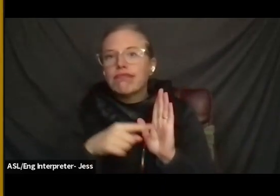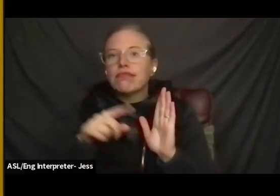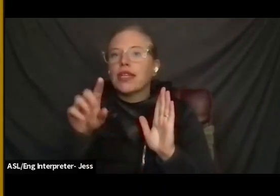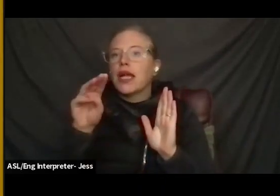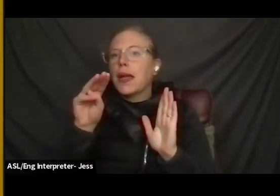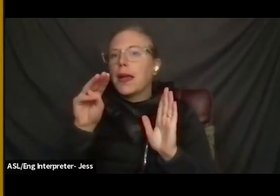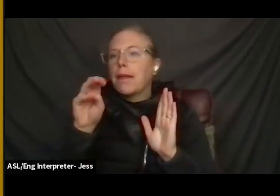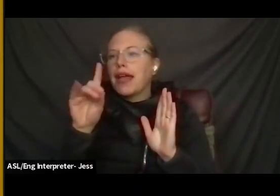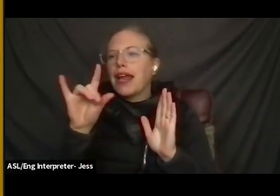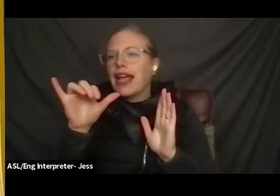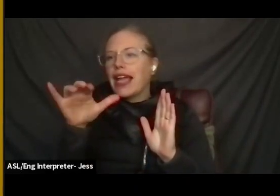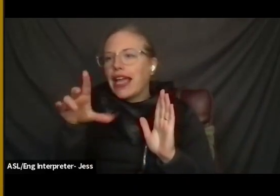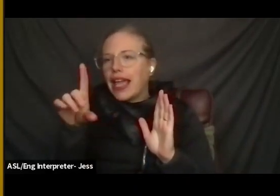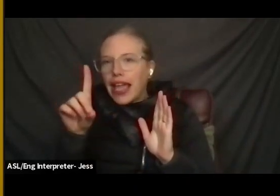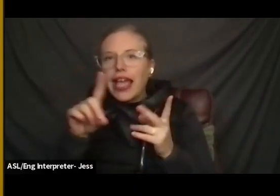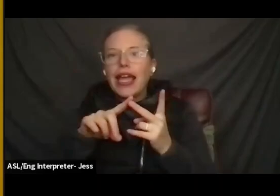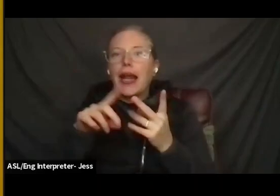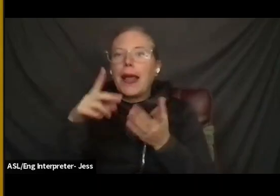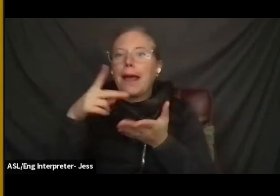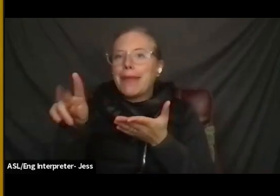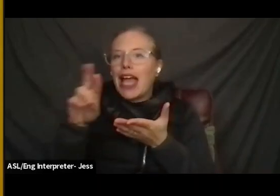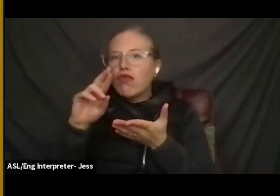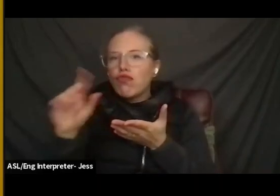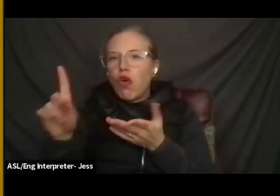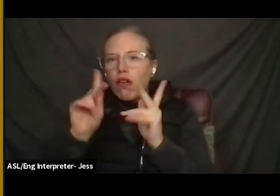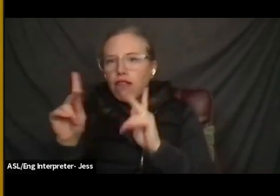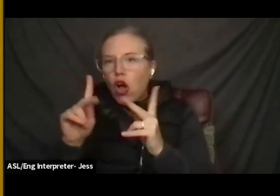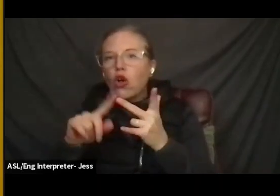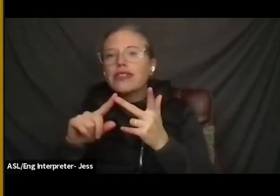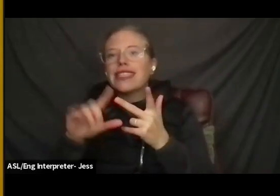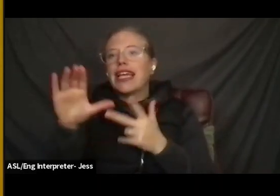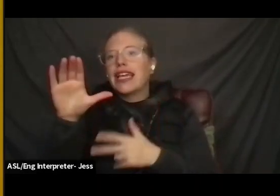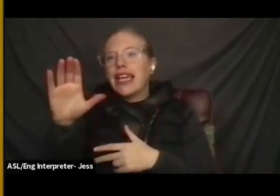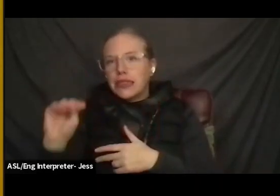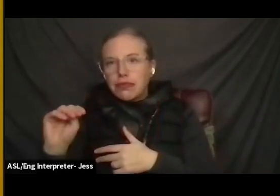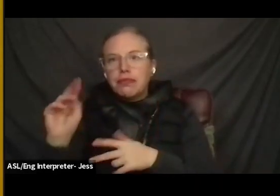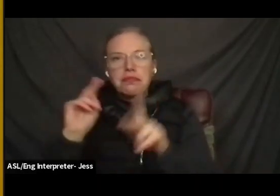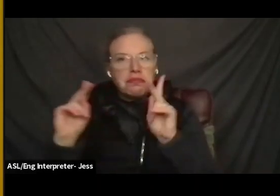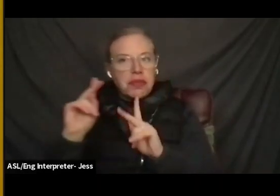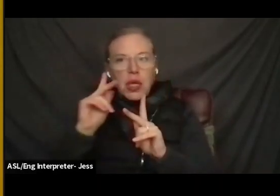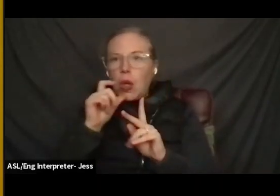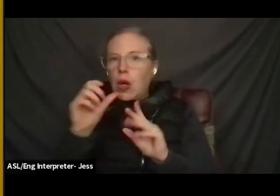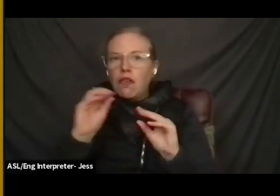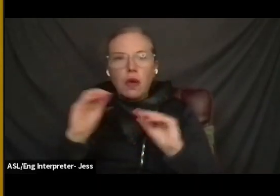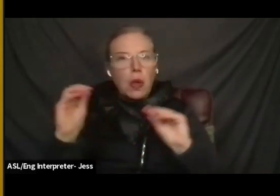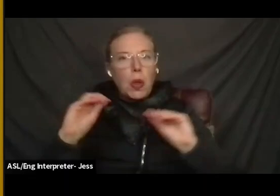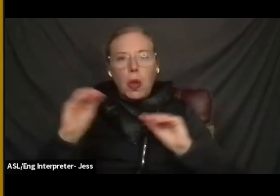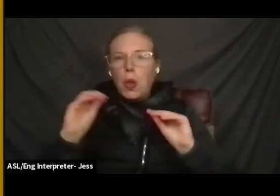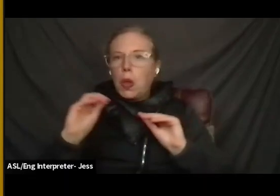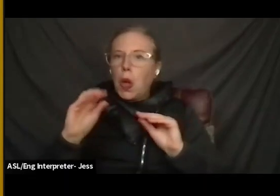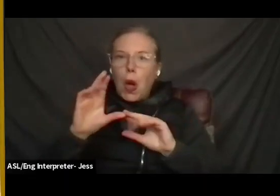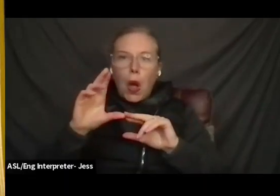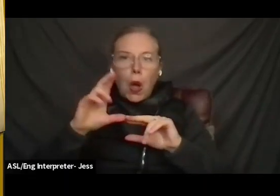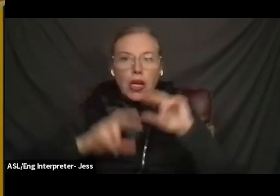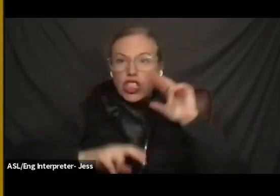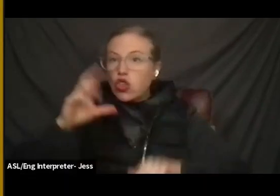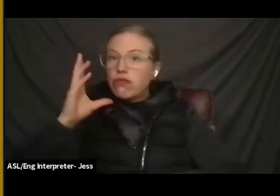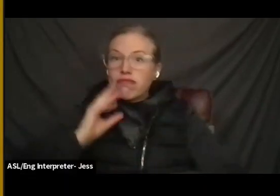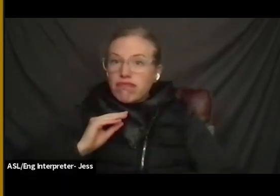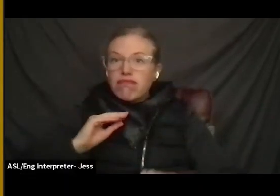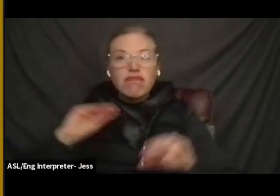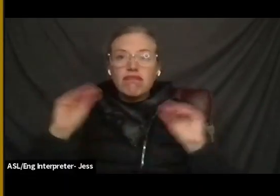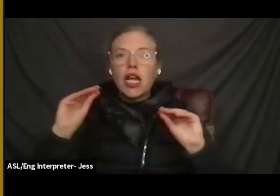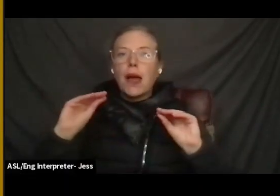Medicaid billers, payroll clerks, or case managers. So people who certainly don't have any kind of construction experience, but it gives